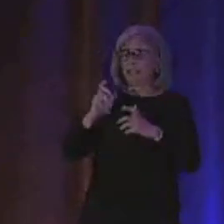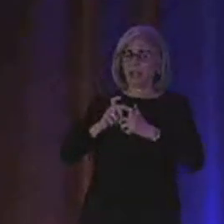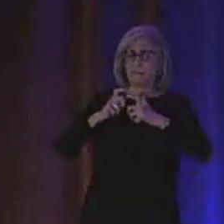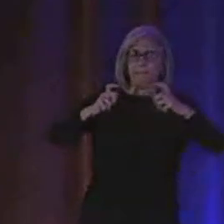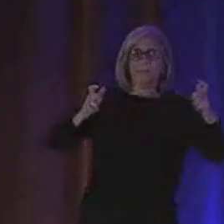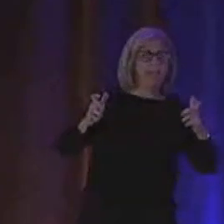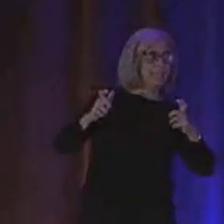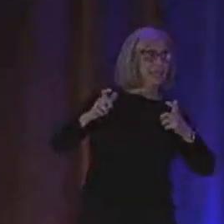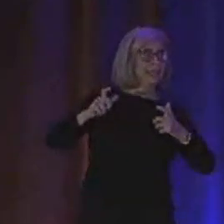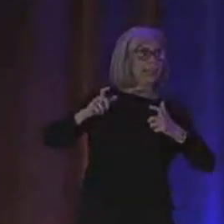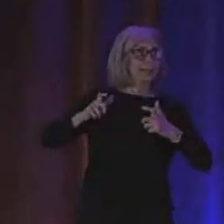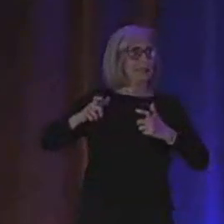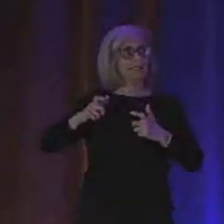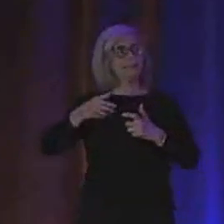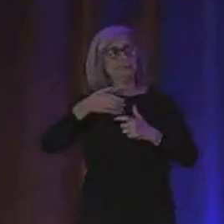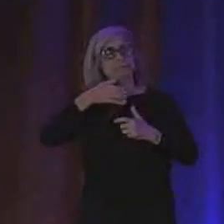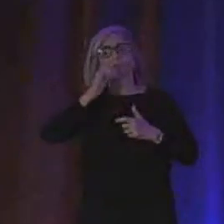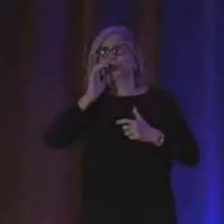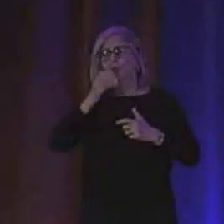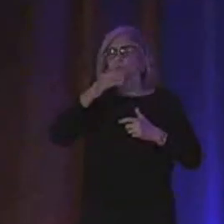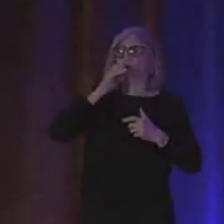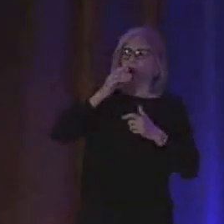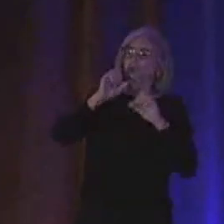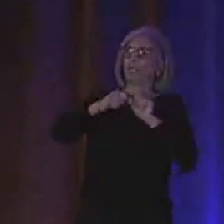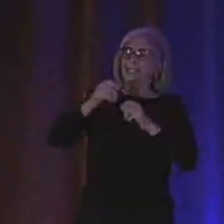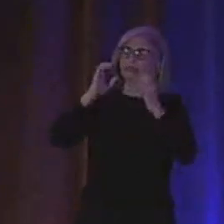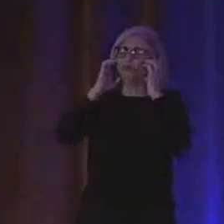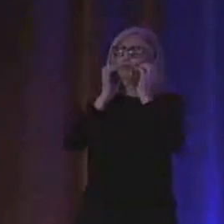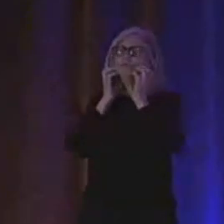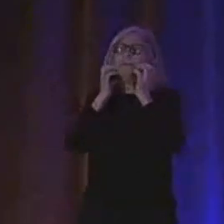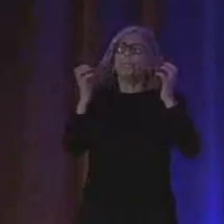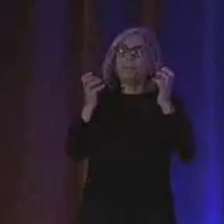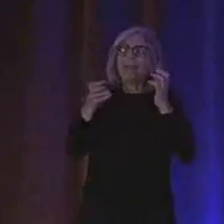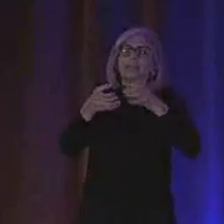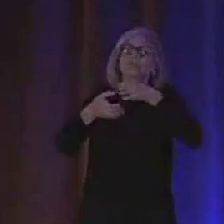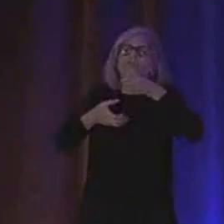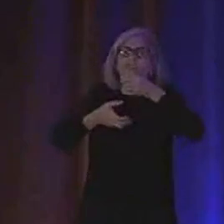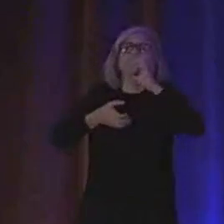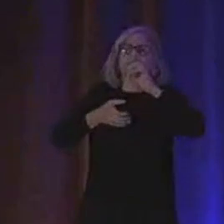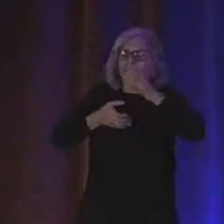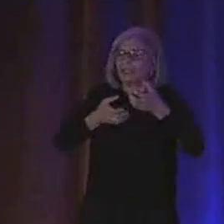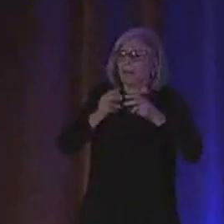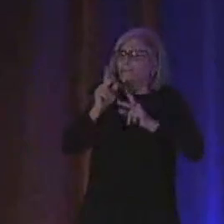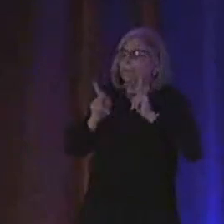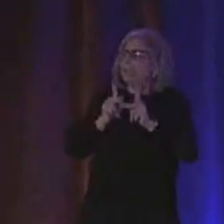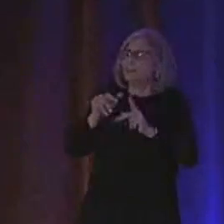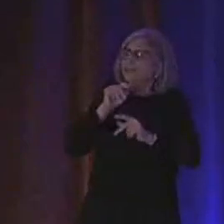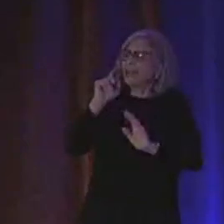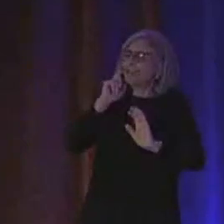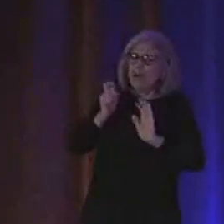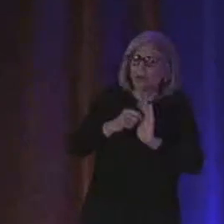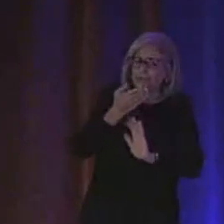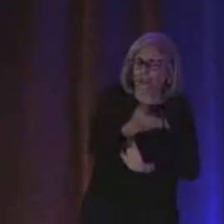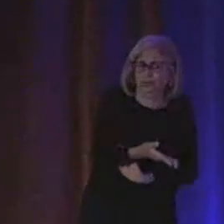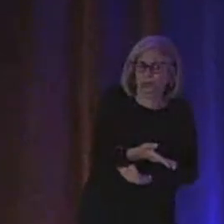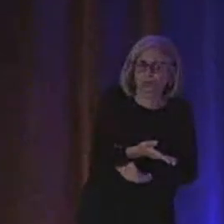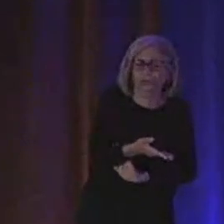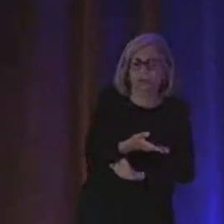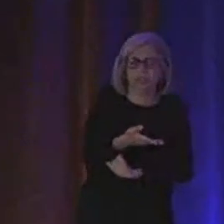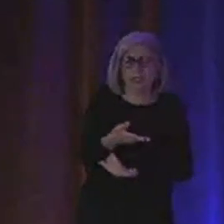go around and sip drinks and do the things you want to do and not be noticed. There's the